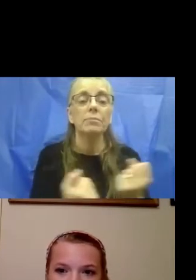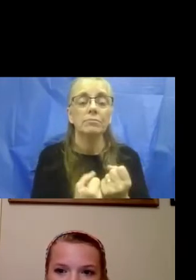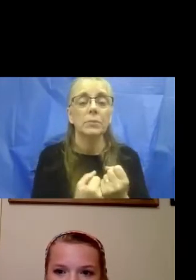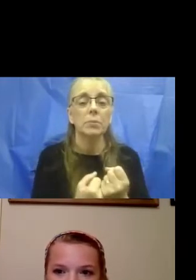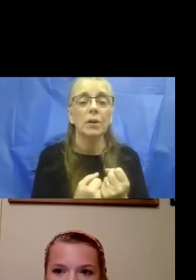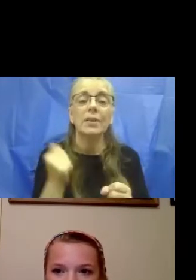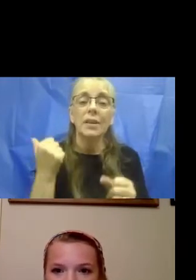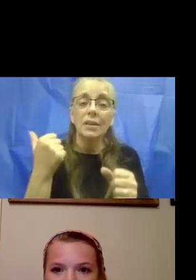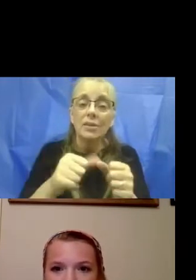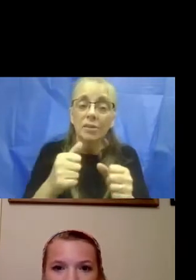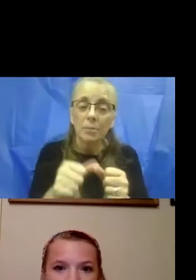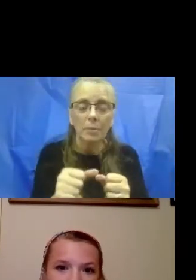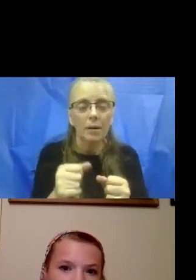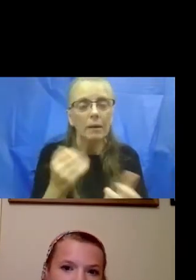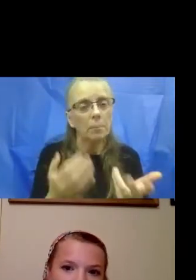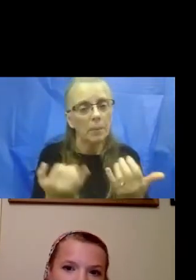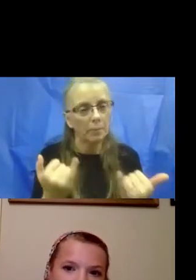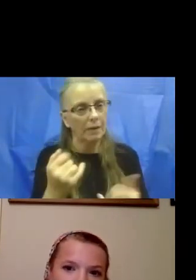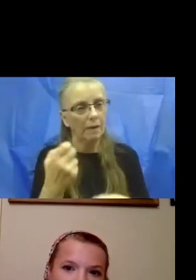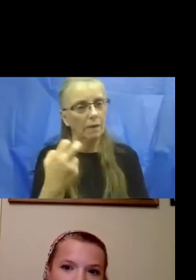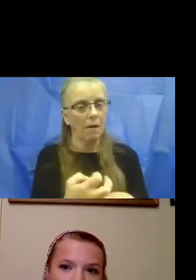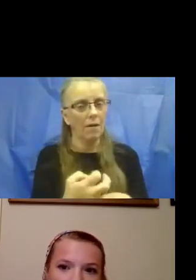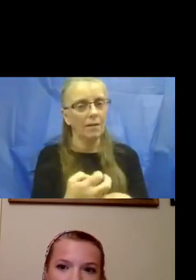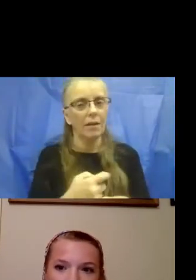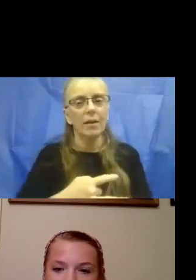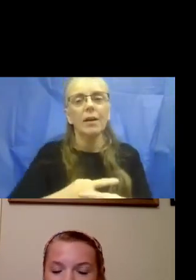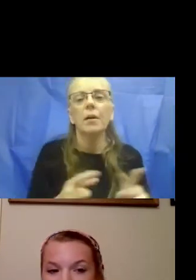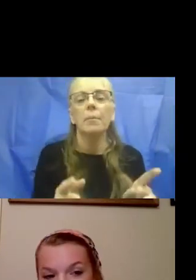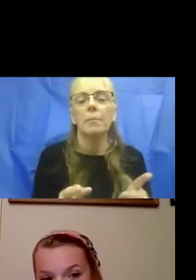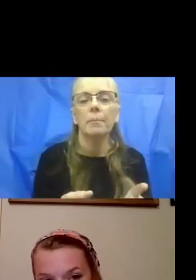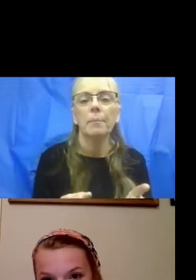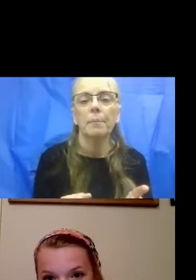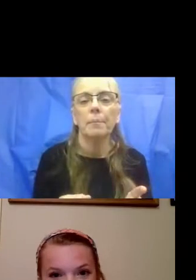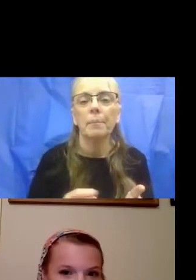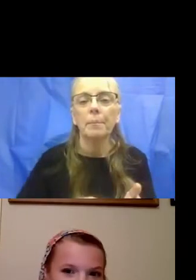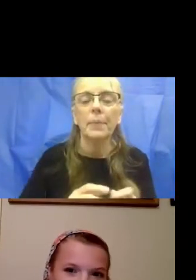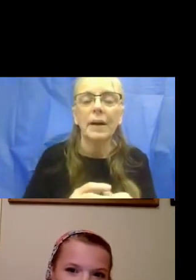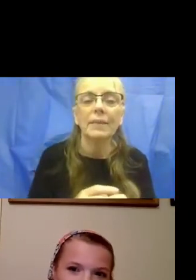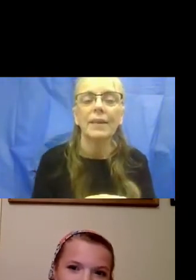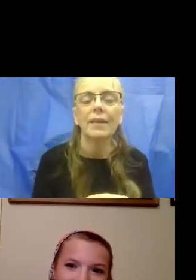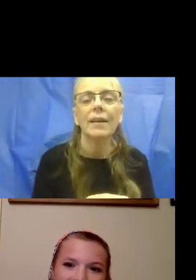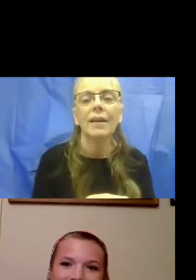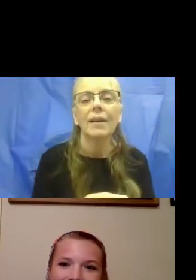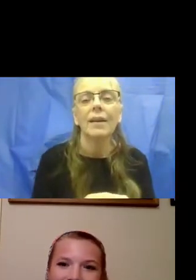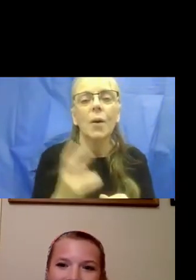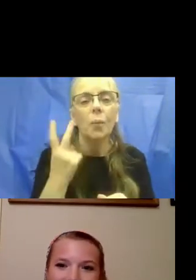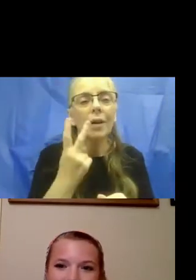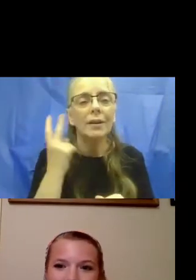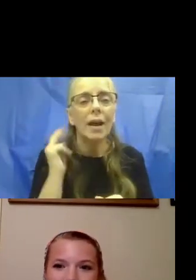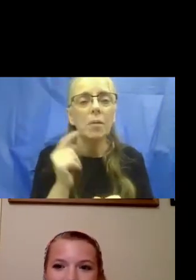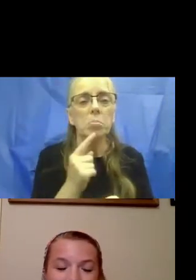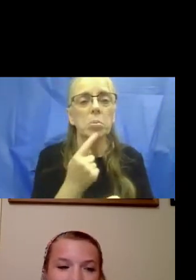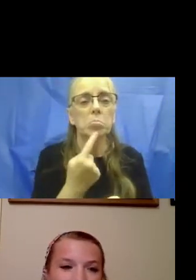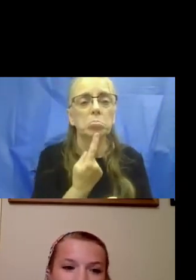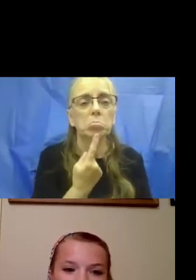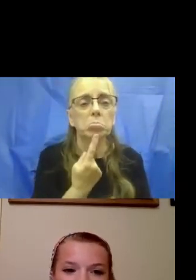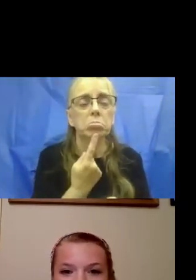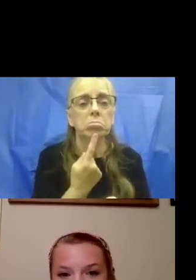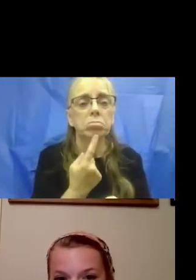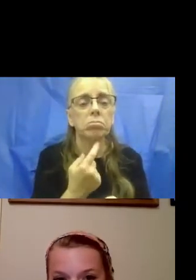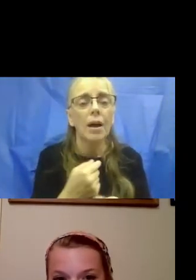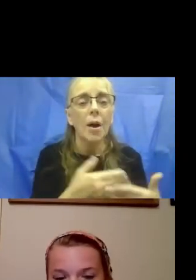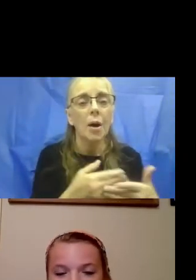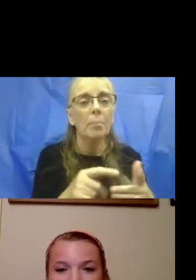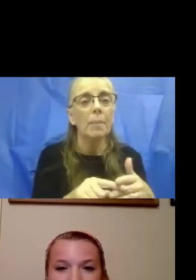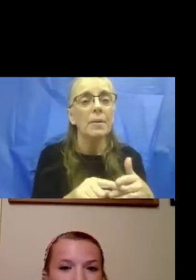as it is right now, we are all gonna miss the good old days once our babies are in high school and way too cool for us. And if any of you are needing